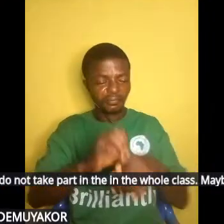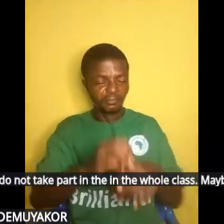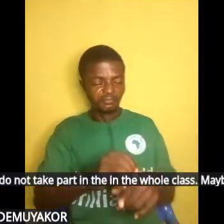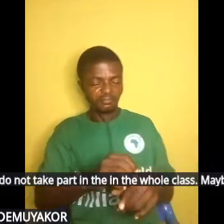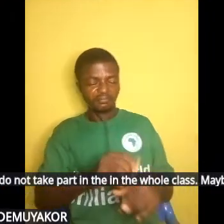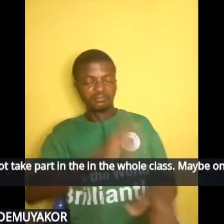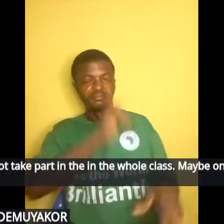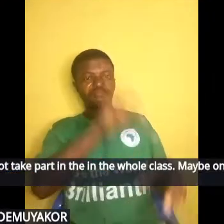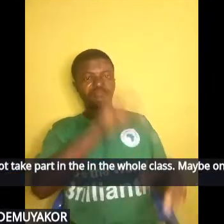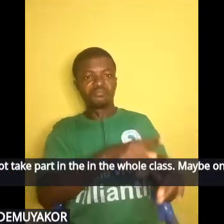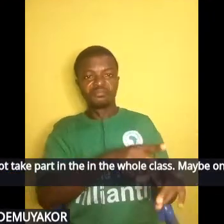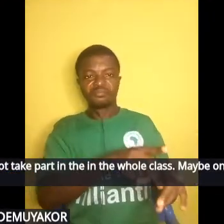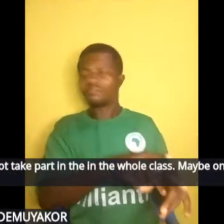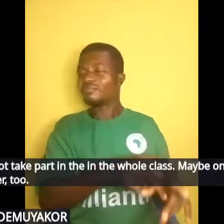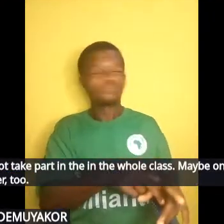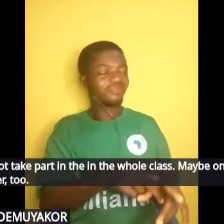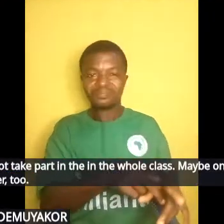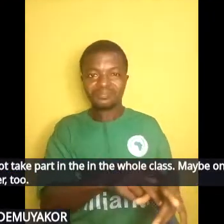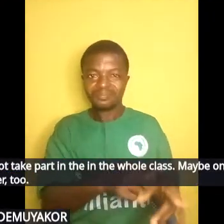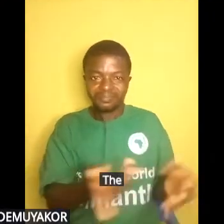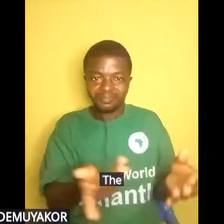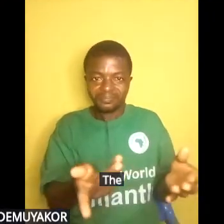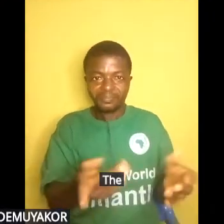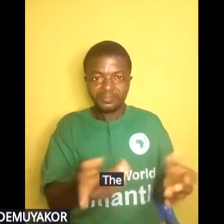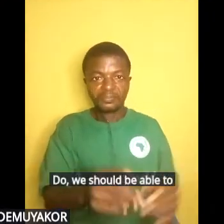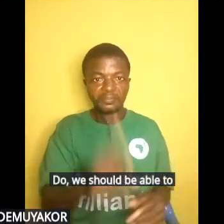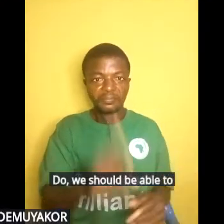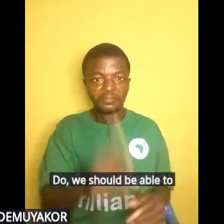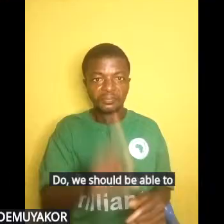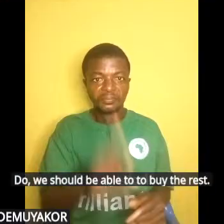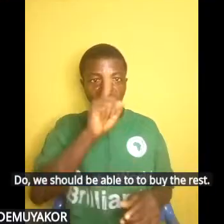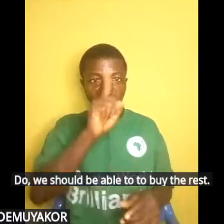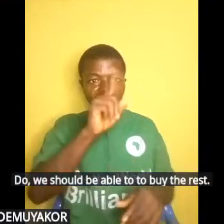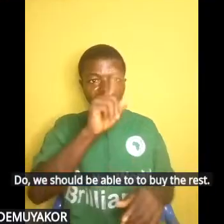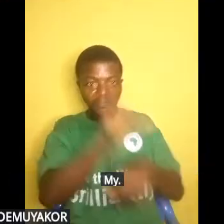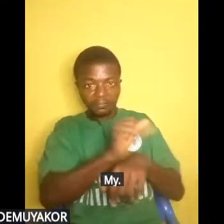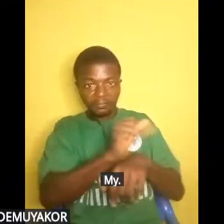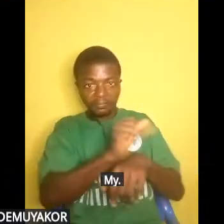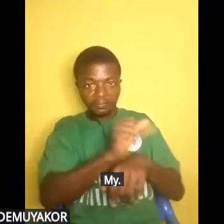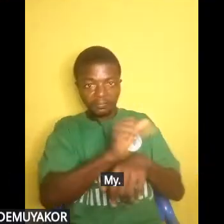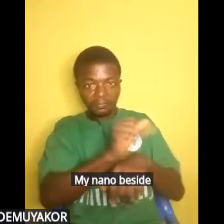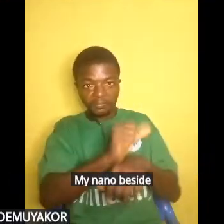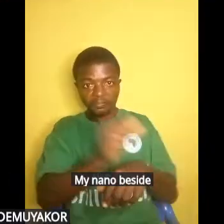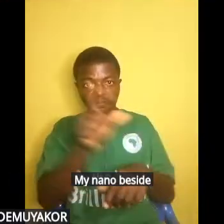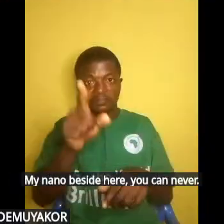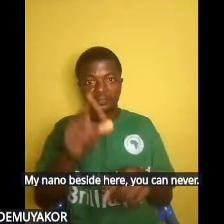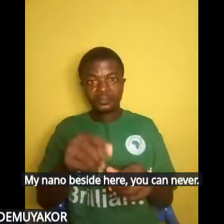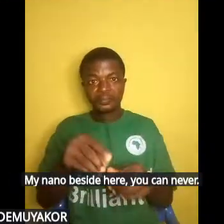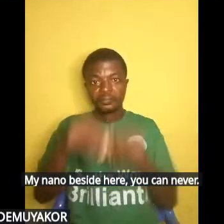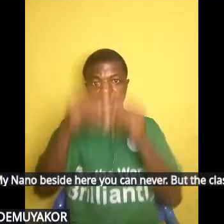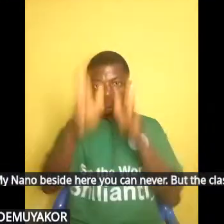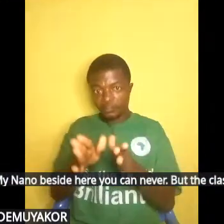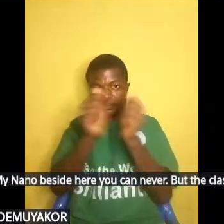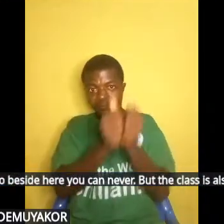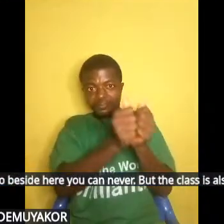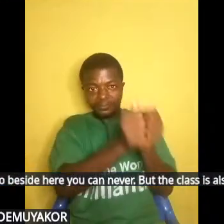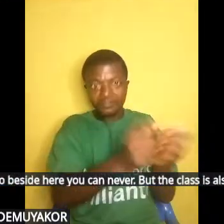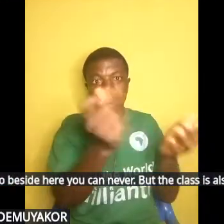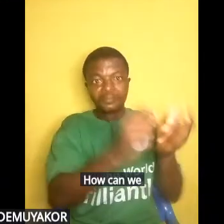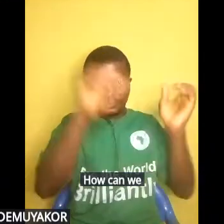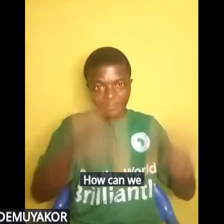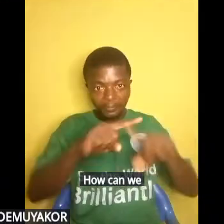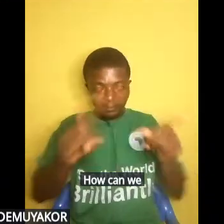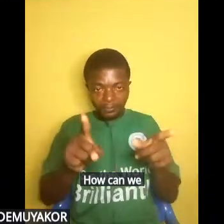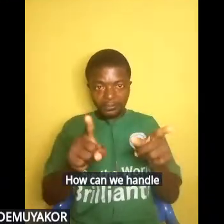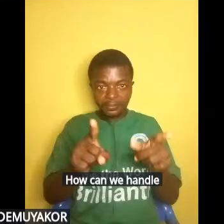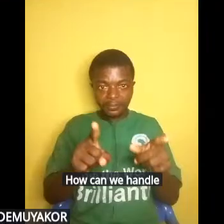can sit beside her to do, what she'll be able to do. But the rest, when you're not beside her, she can never. But the class is also large. How can we handle